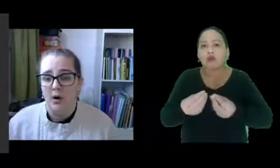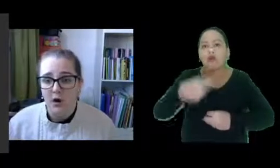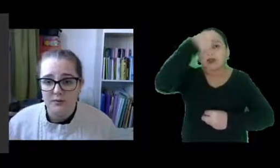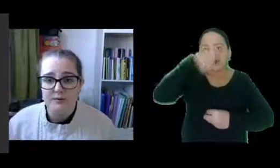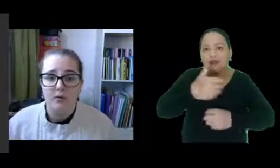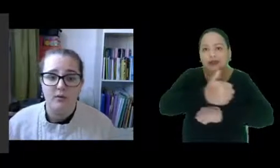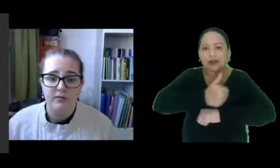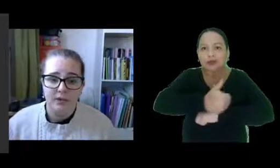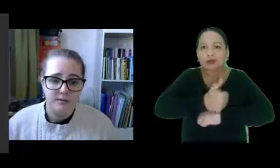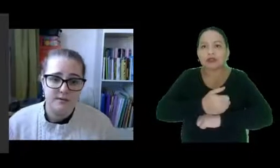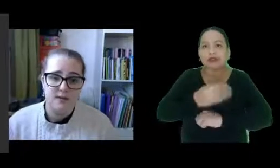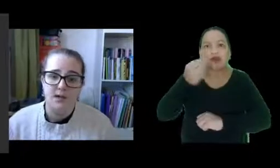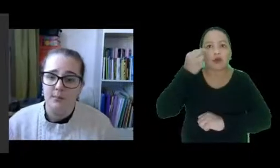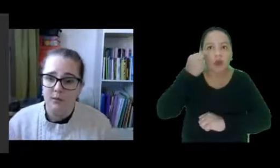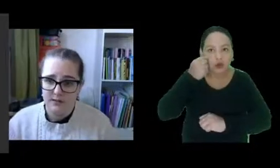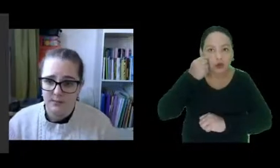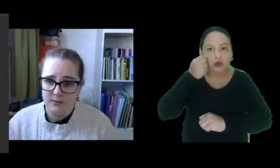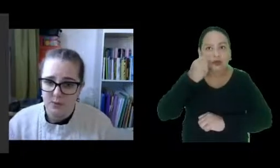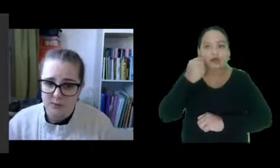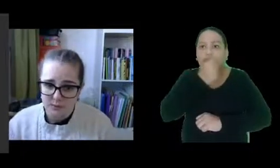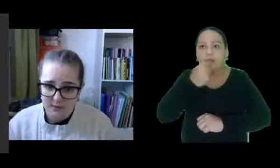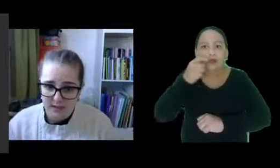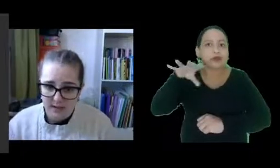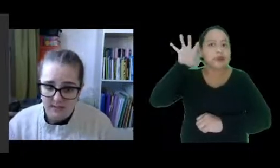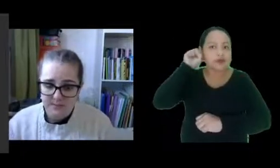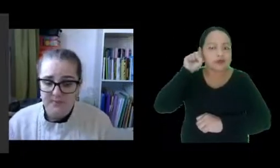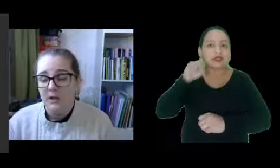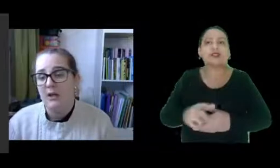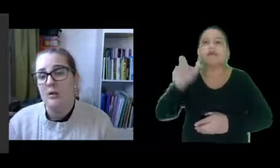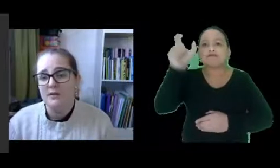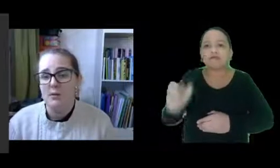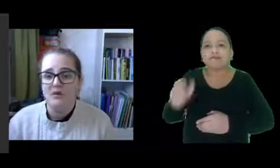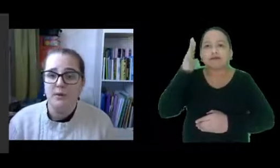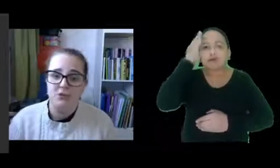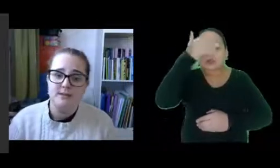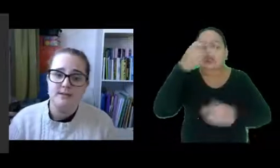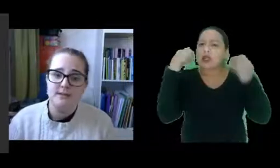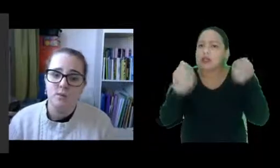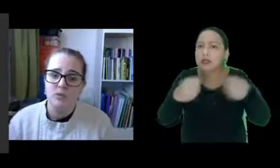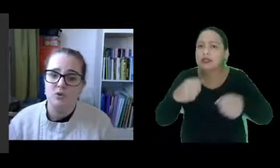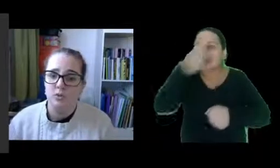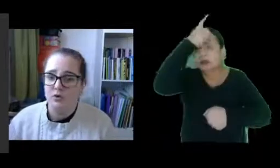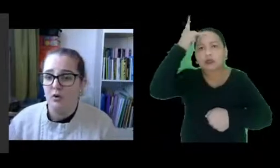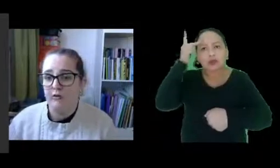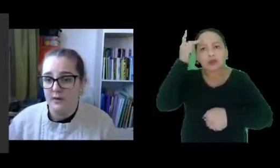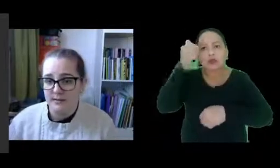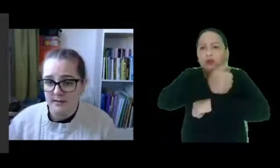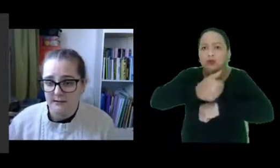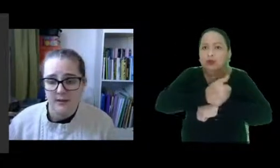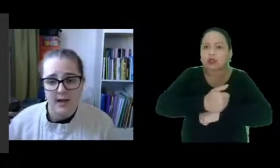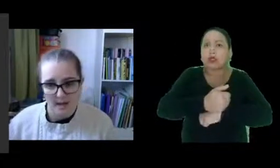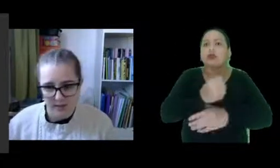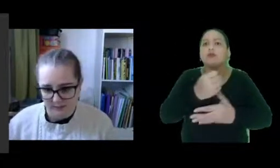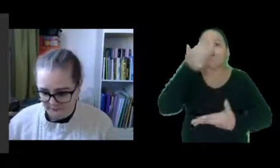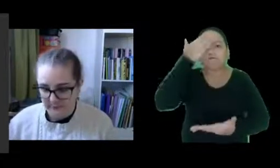eyes, ears, and mouth of the deafblind person and consequently needs to be a person of trust and ethics.